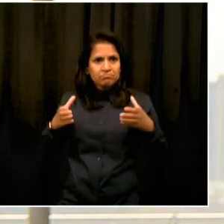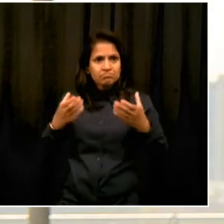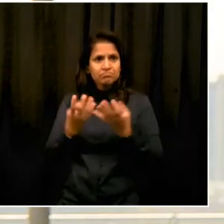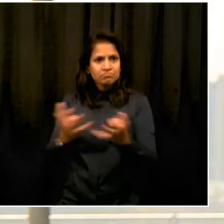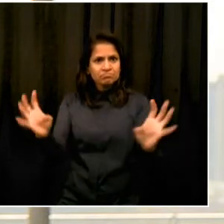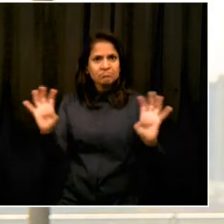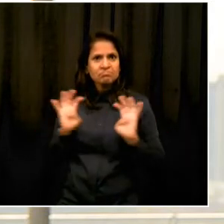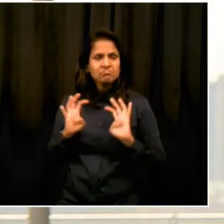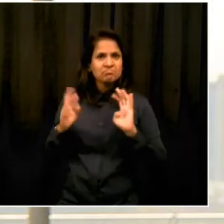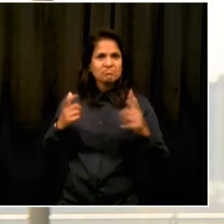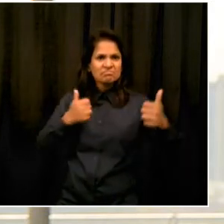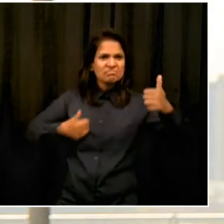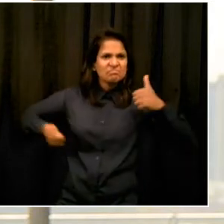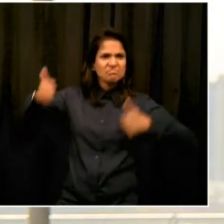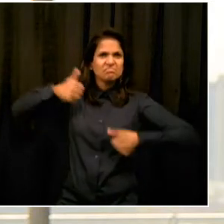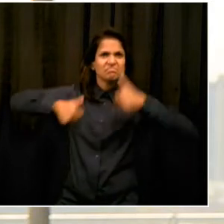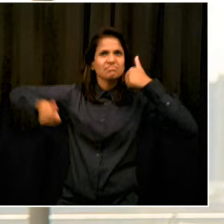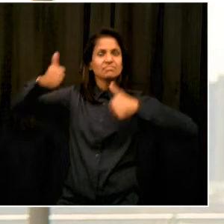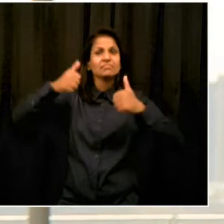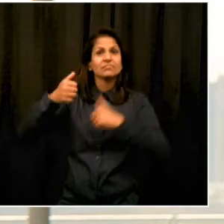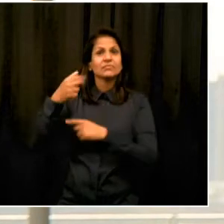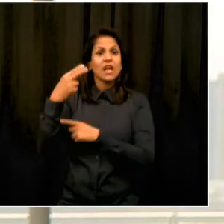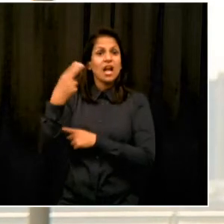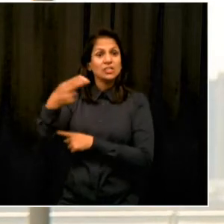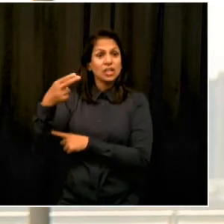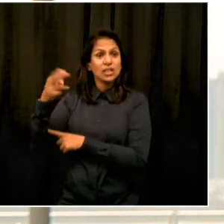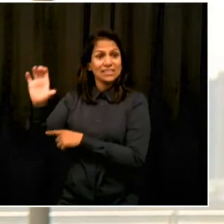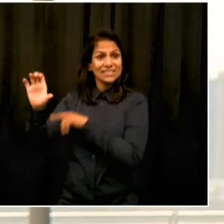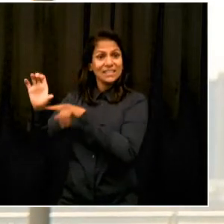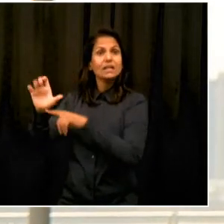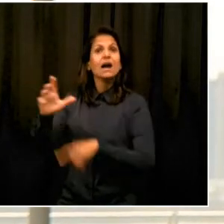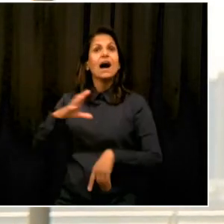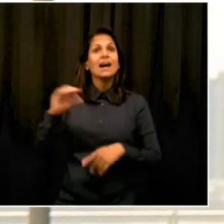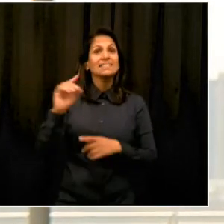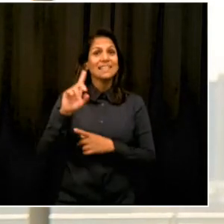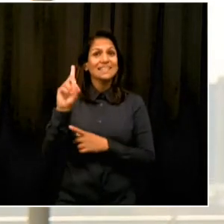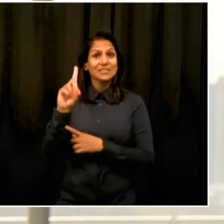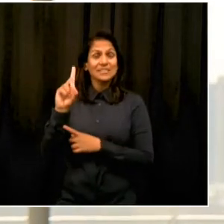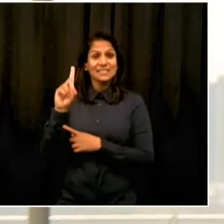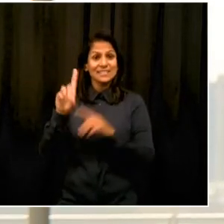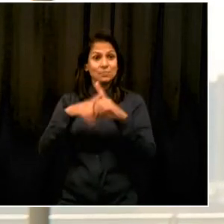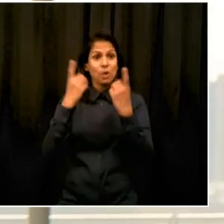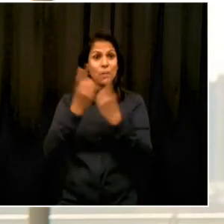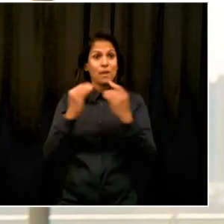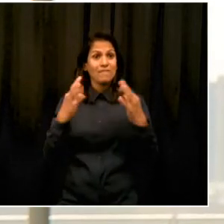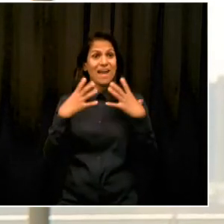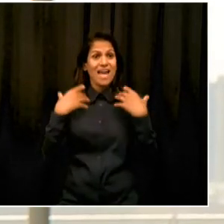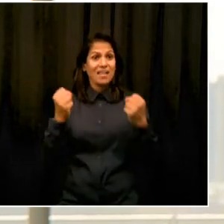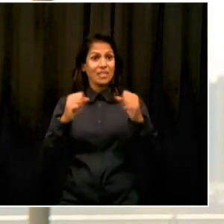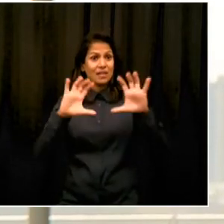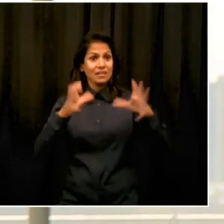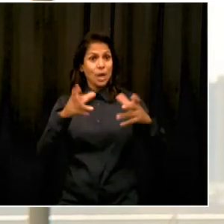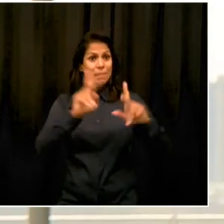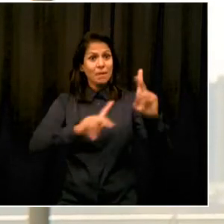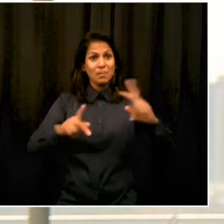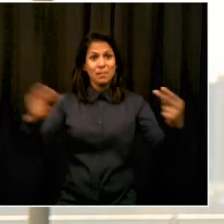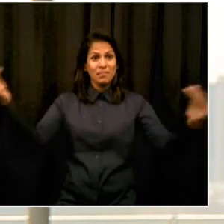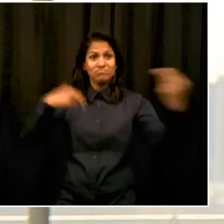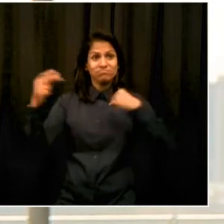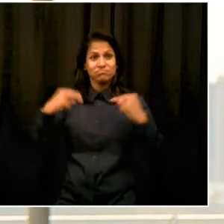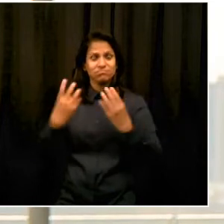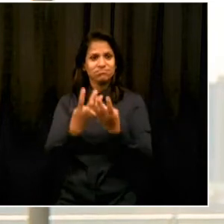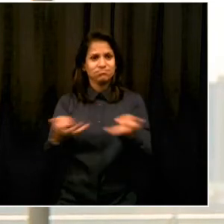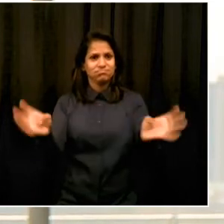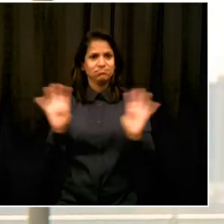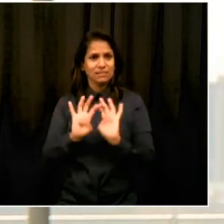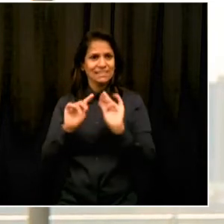Health. It uses technology licensed from NYU Langone Health. Brooklyn-based Opentrons, a robotics company focused